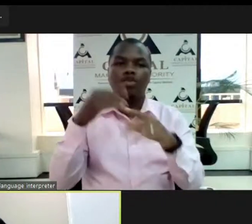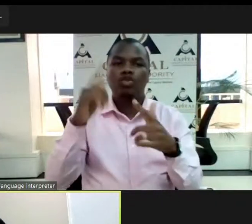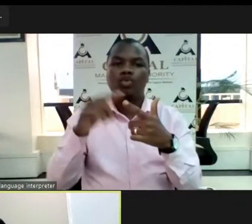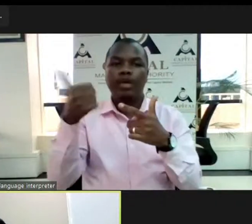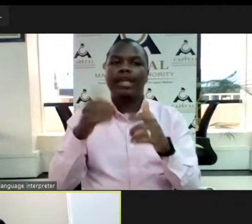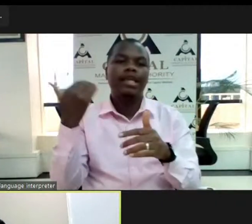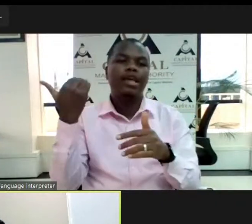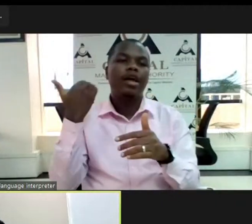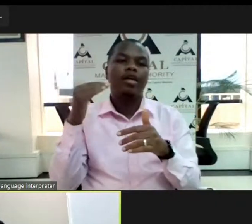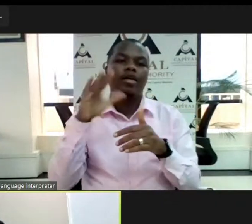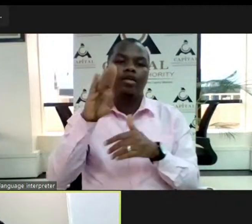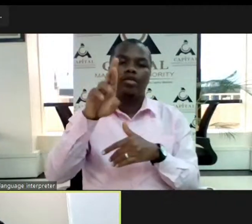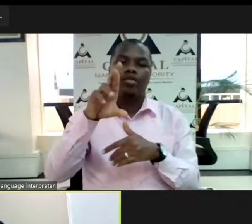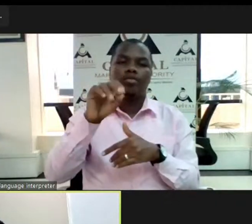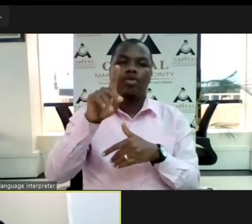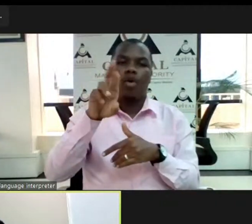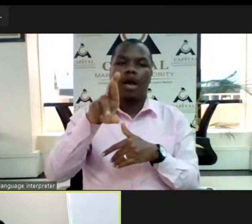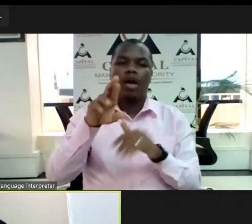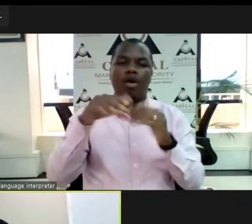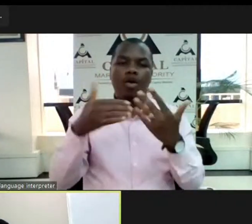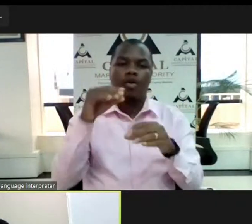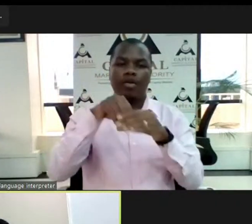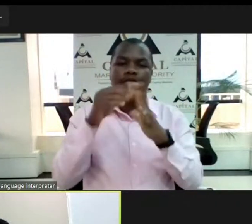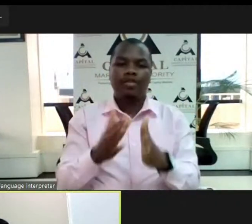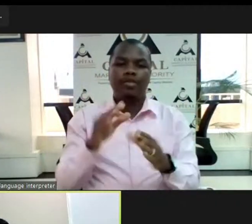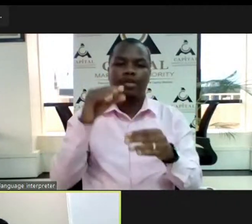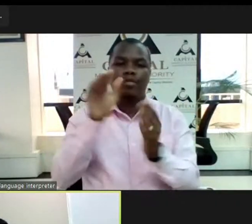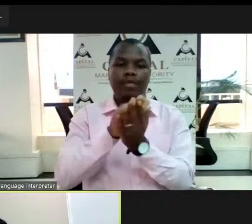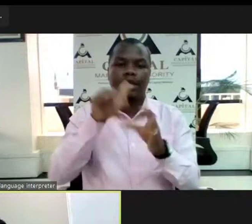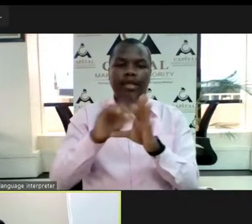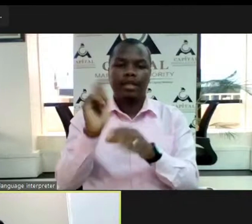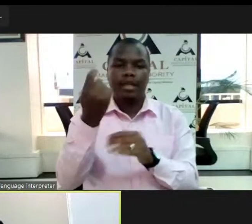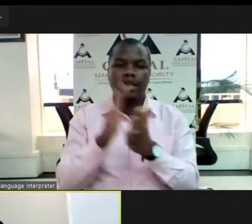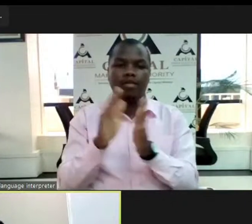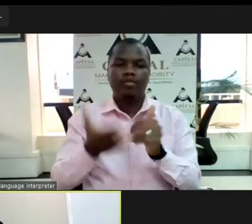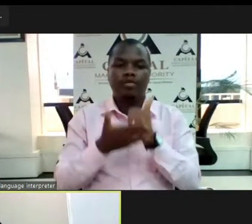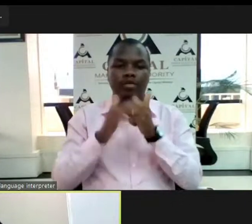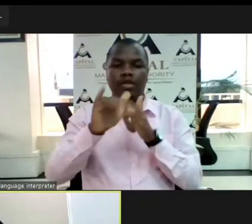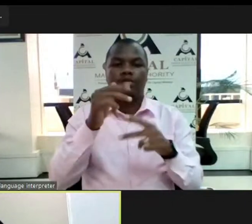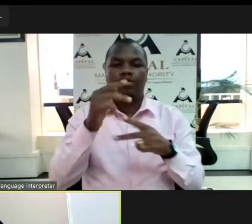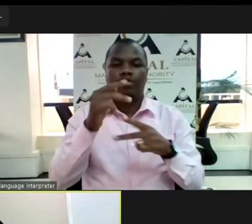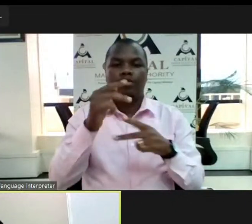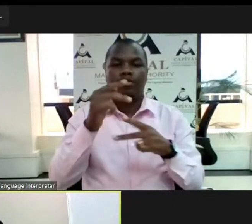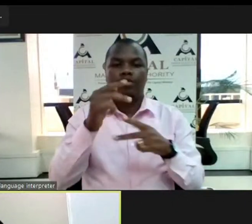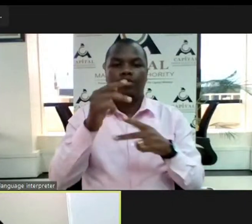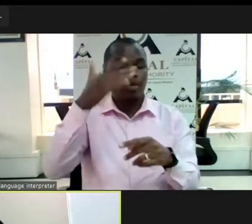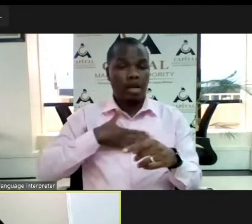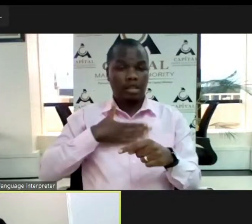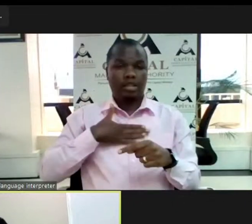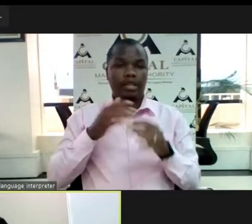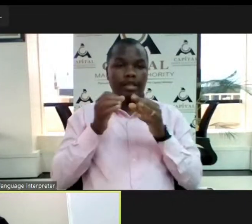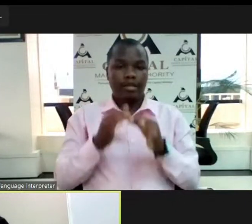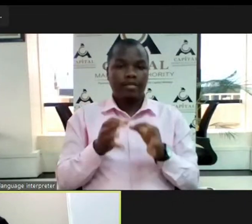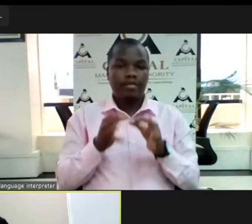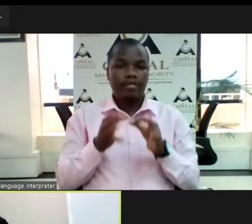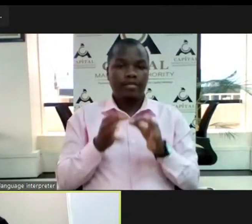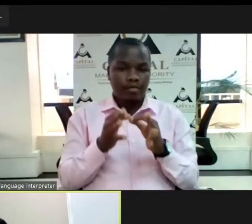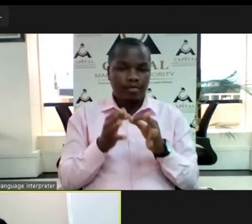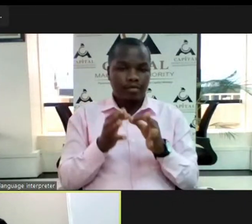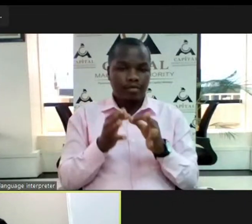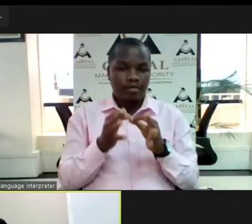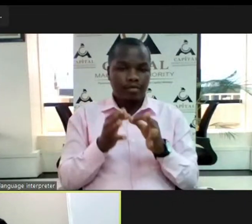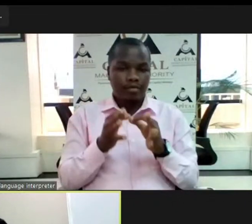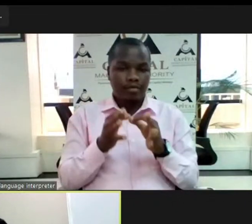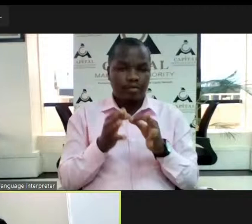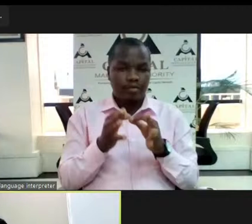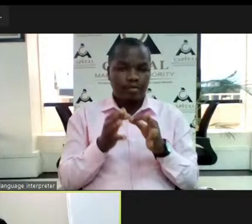broker or investment bank in Kenya, and they'll be able to facilitate that process. For us, if it's for us to be able to assist you,